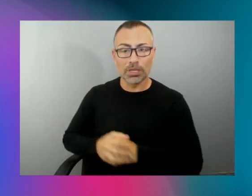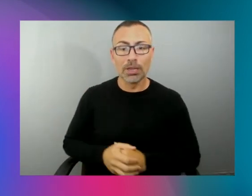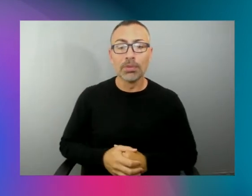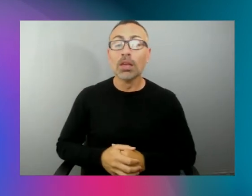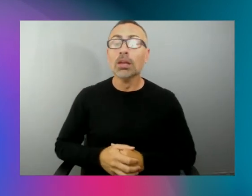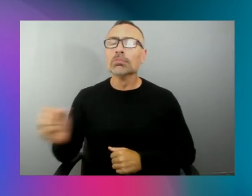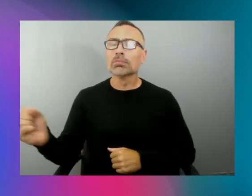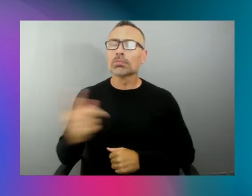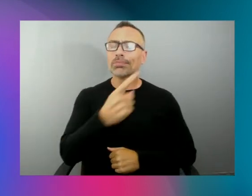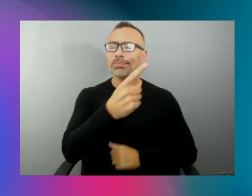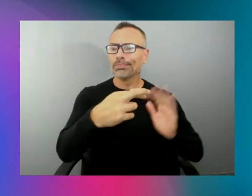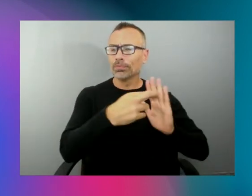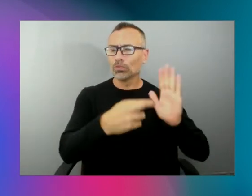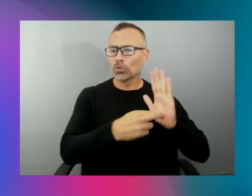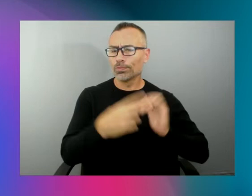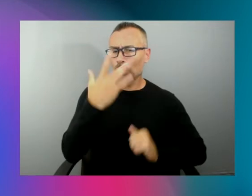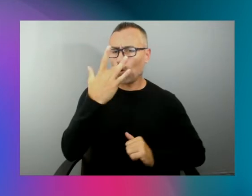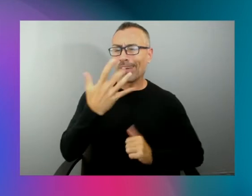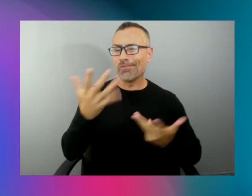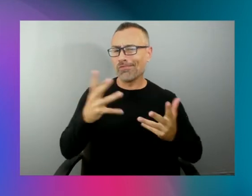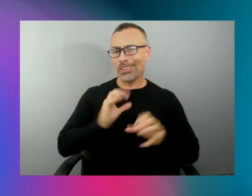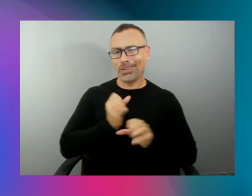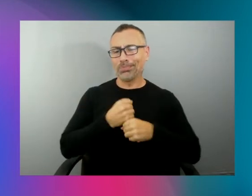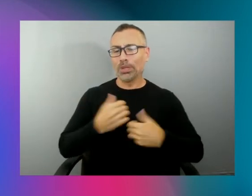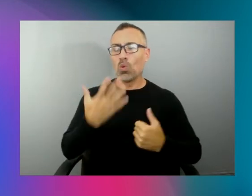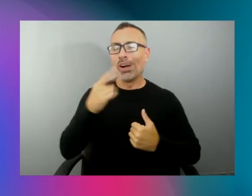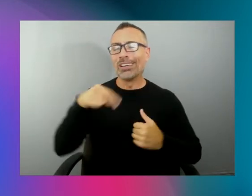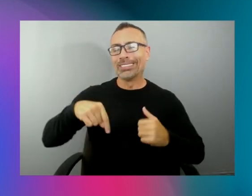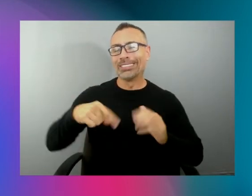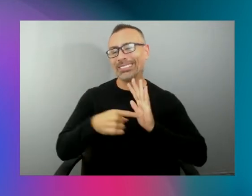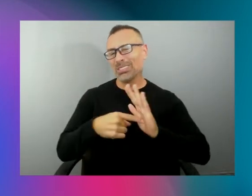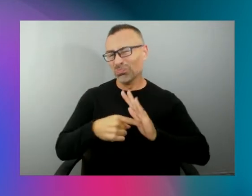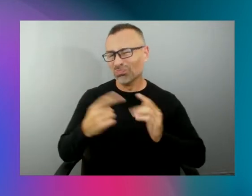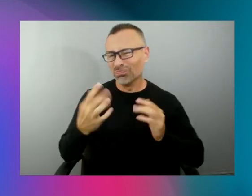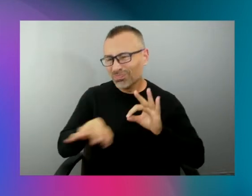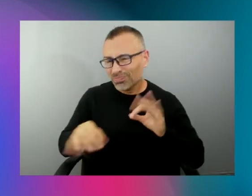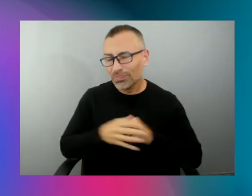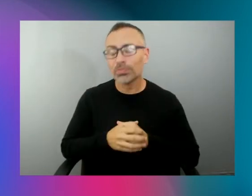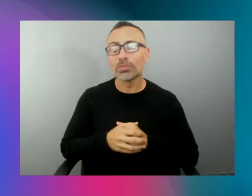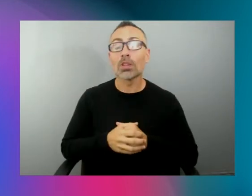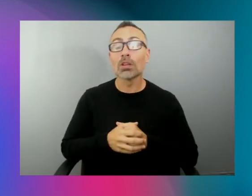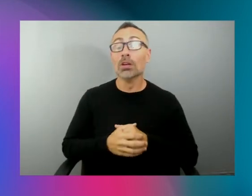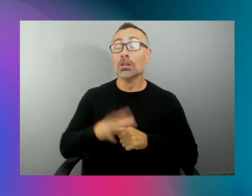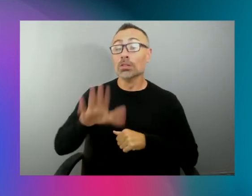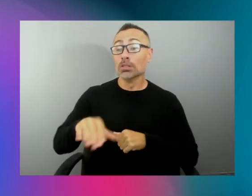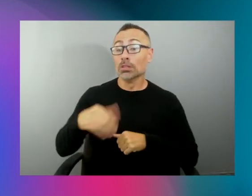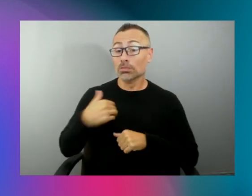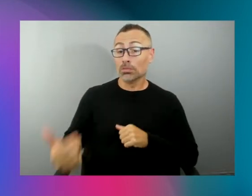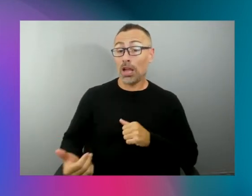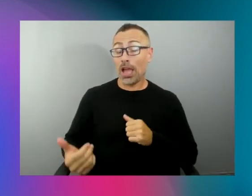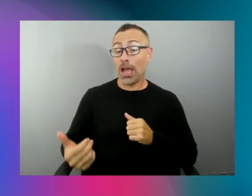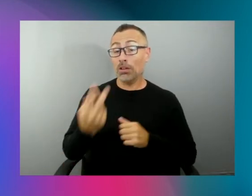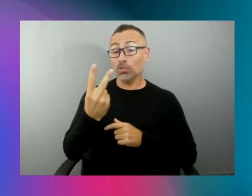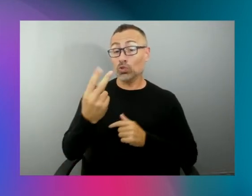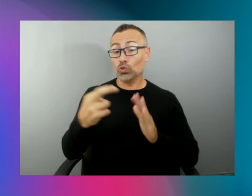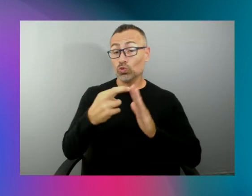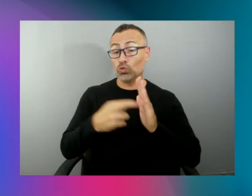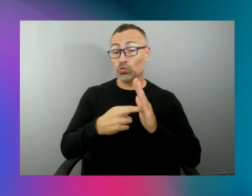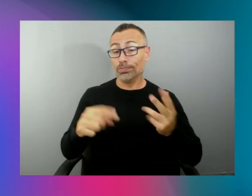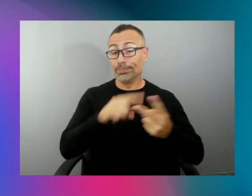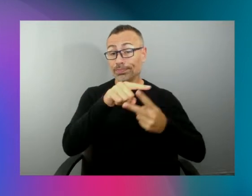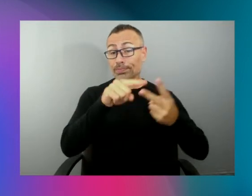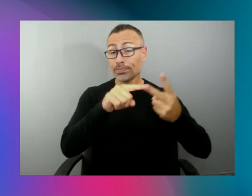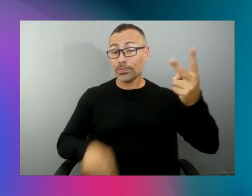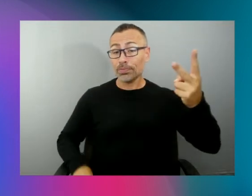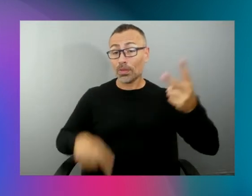make it simple for demo. Okay. If you look at here, right, I created two rules here. One is S3 bucket version